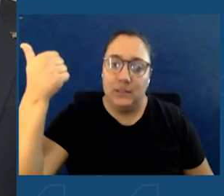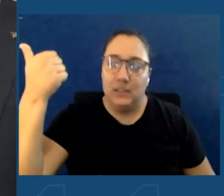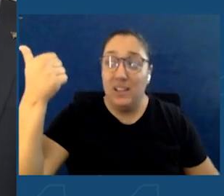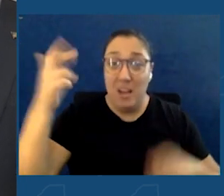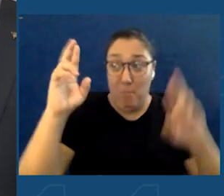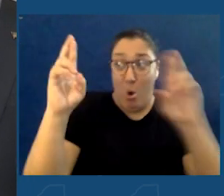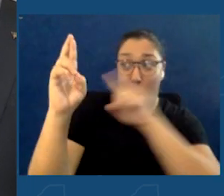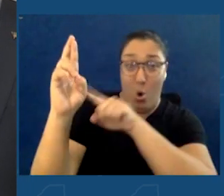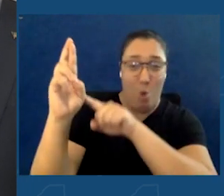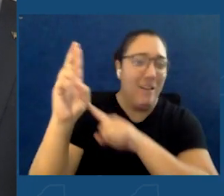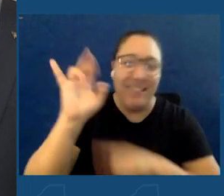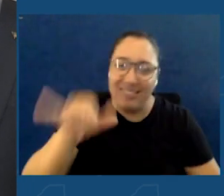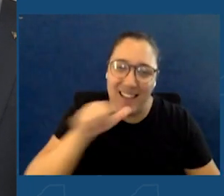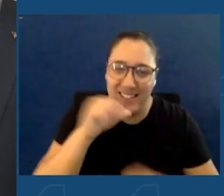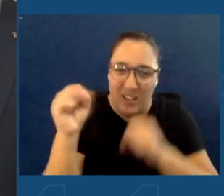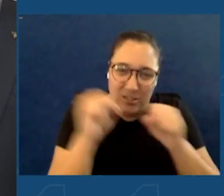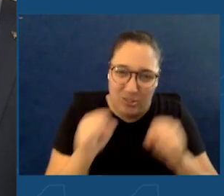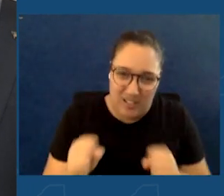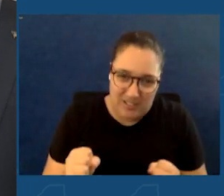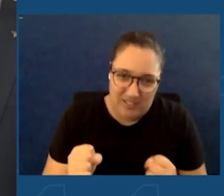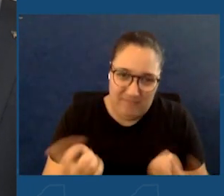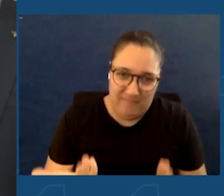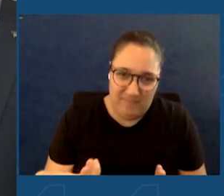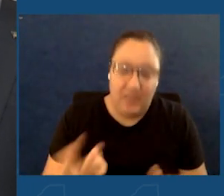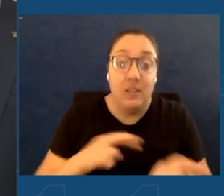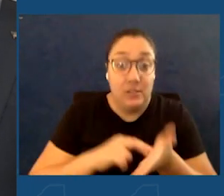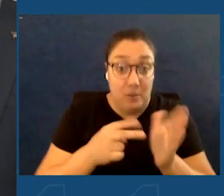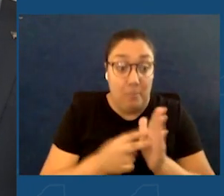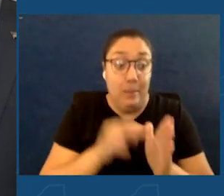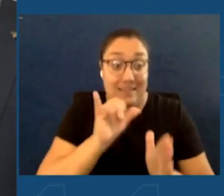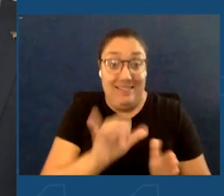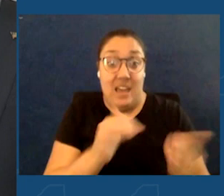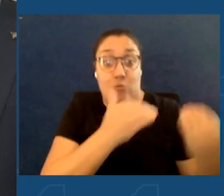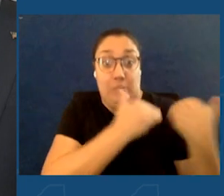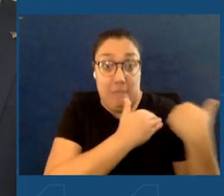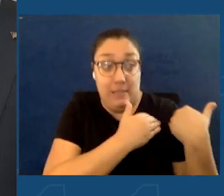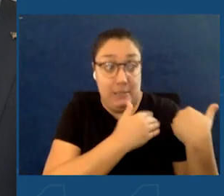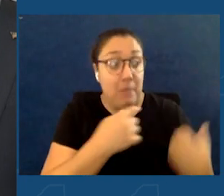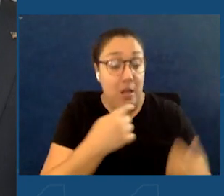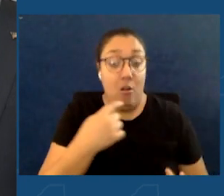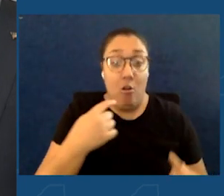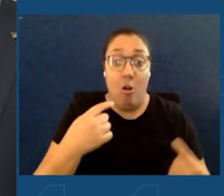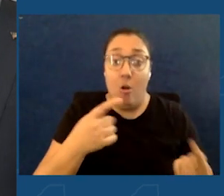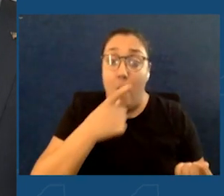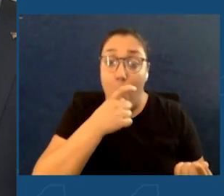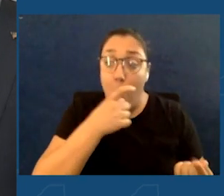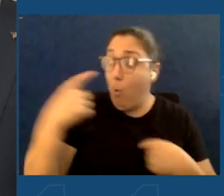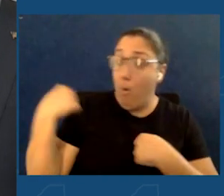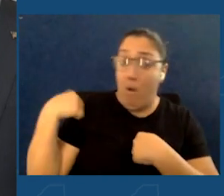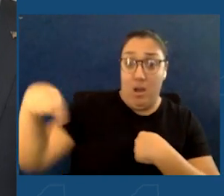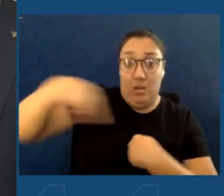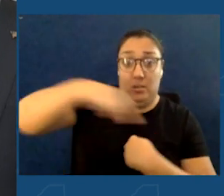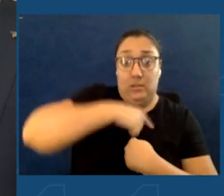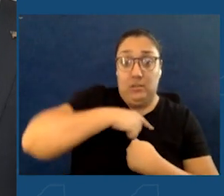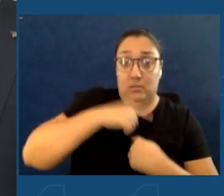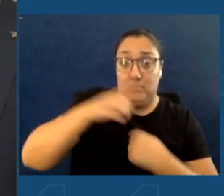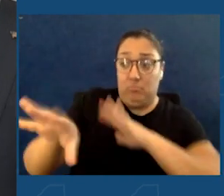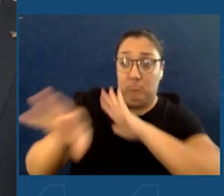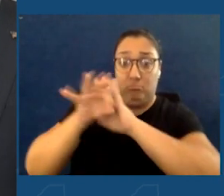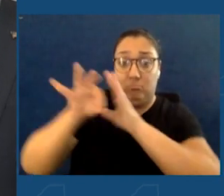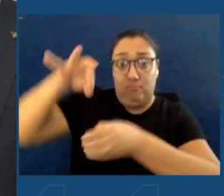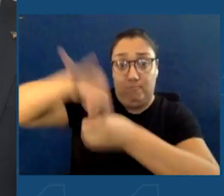that responsibility falls on the shoulders of elected officials. We know that. We've worked through this before. Our